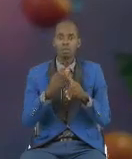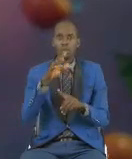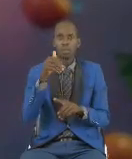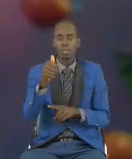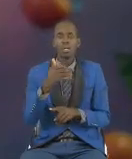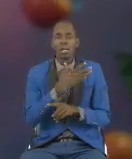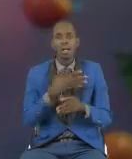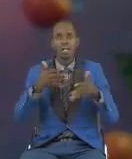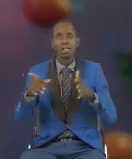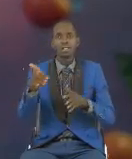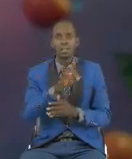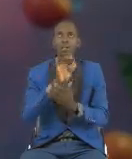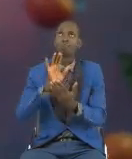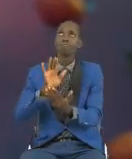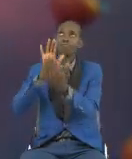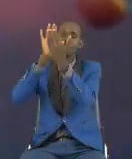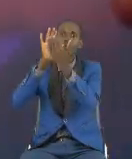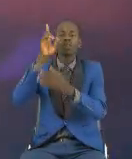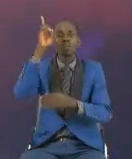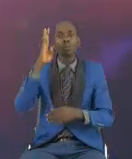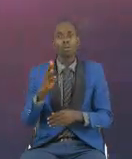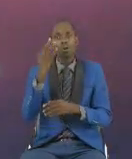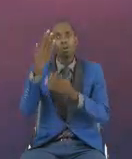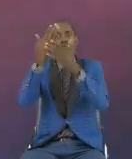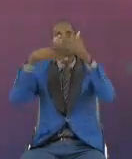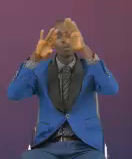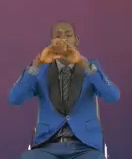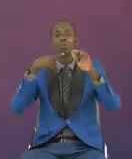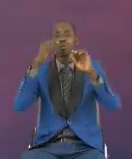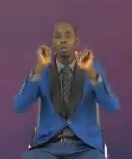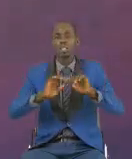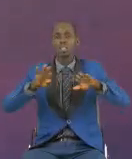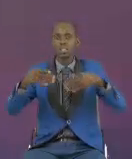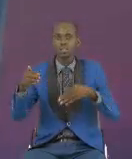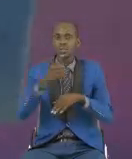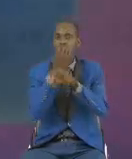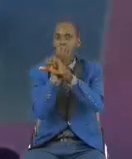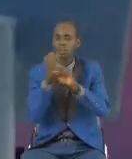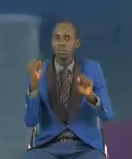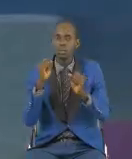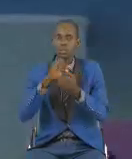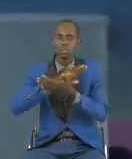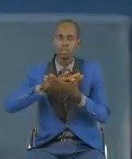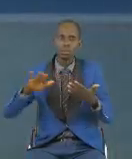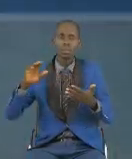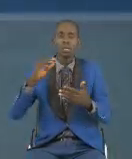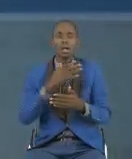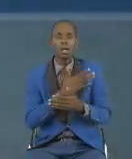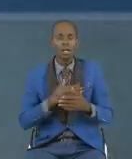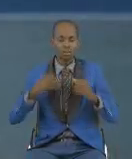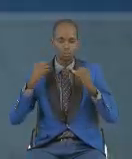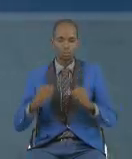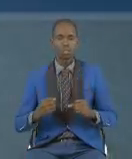God. It's the God of heaven who can give them salvation, sanctification, and strength, and power,